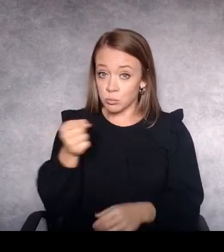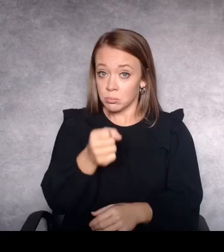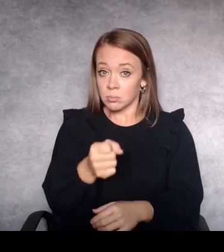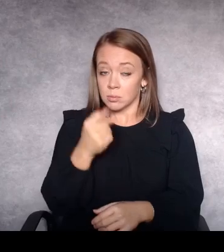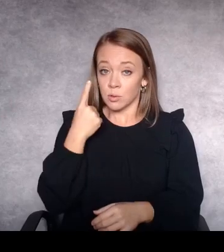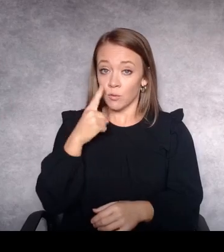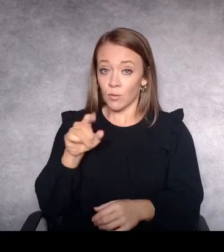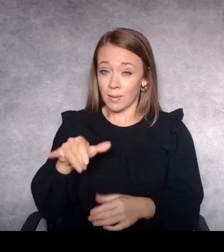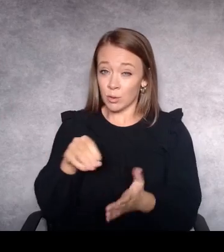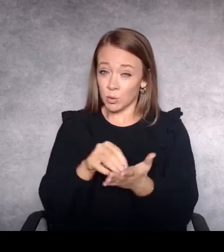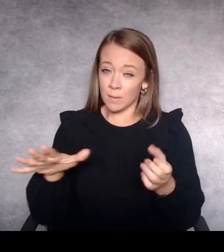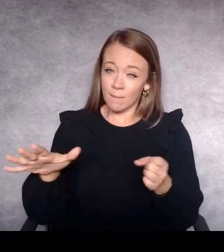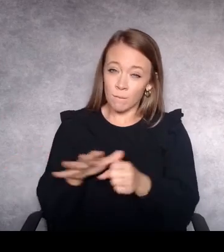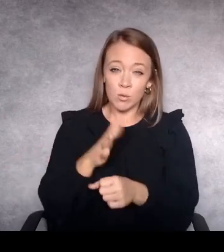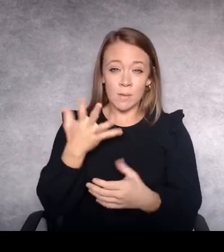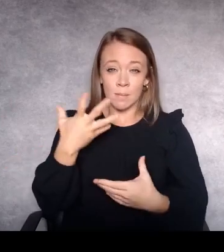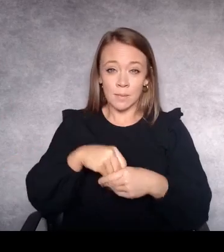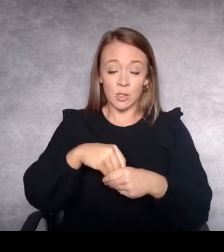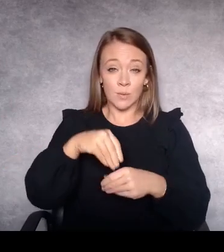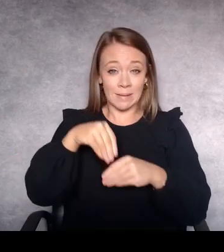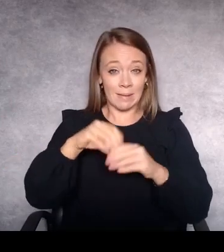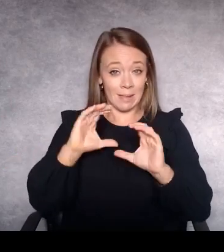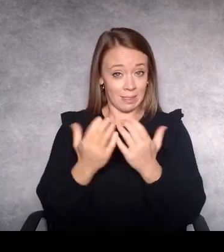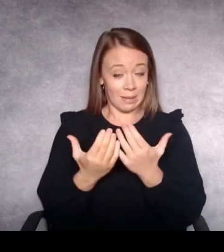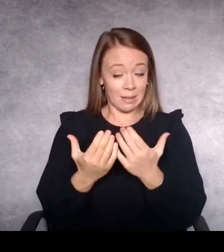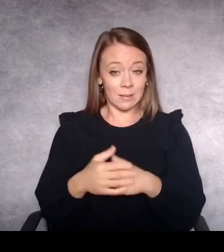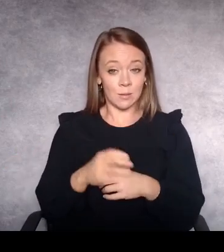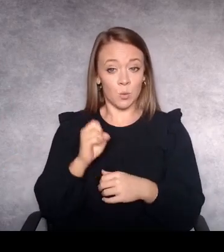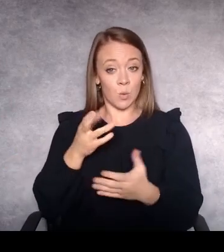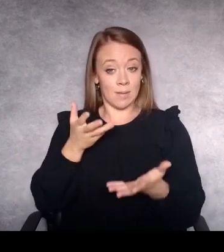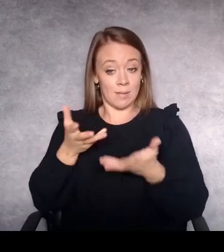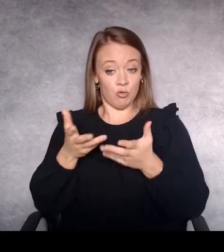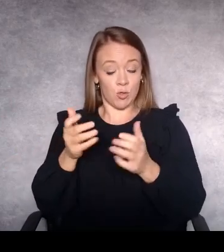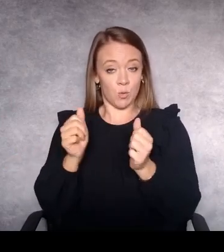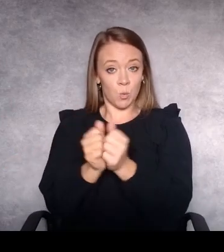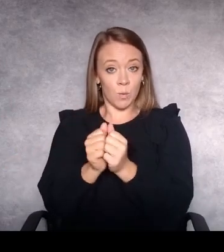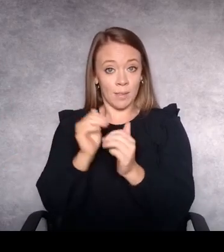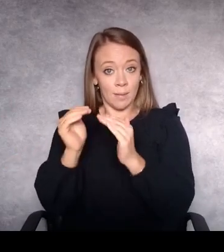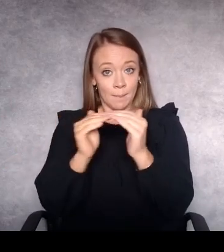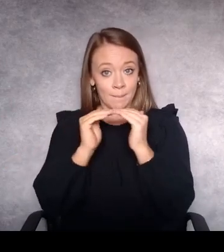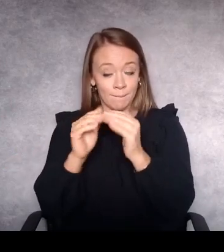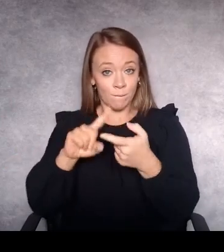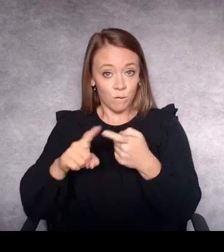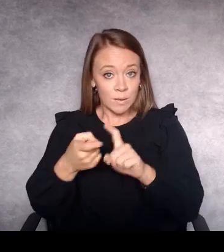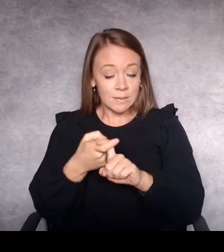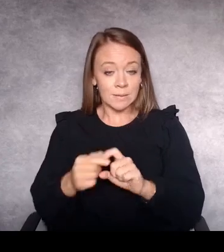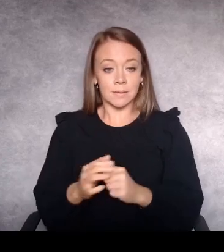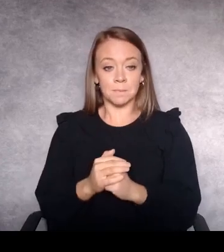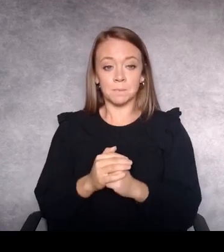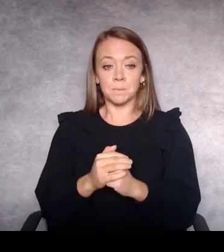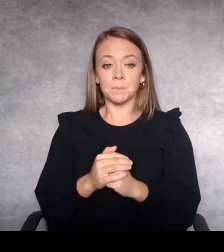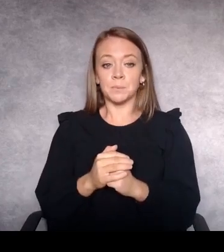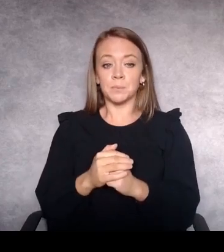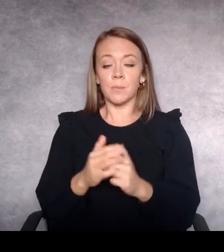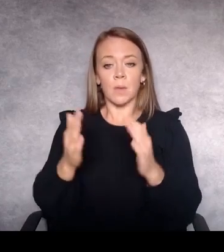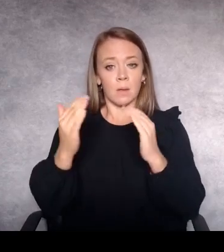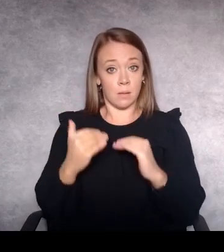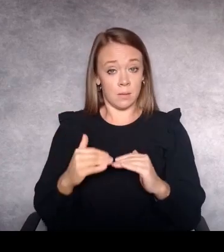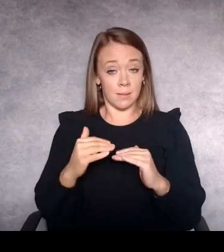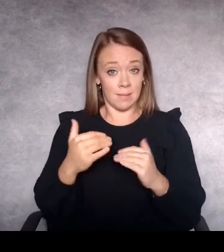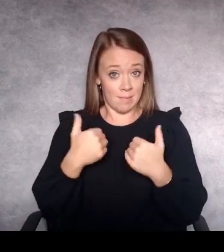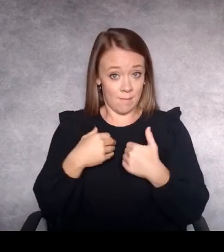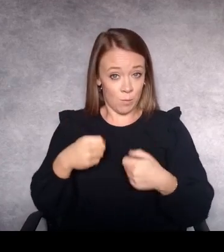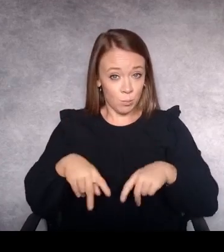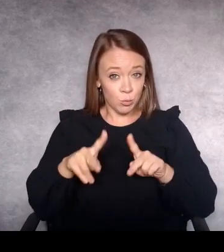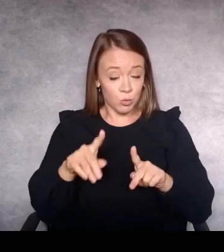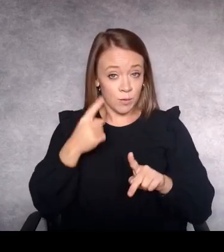to participate in and benefit from classroom instruction or interaction with peers and adults? Are there opportunities for the